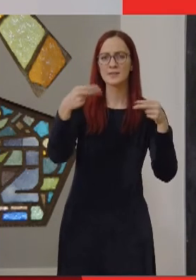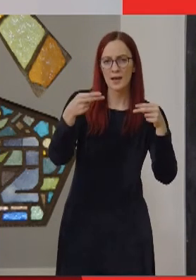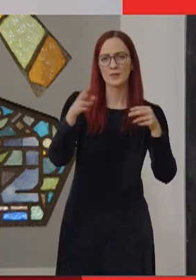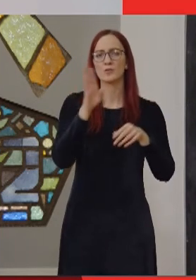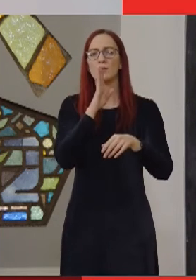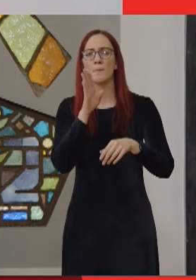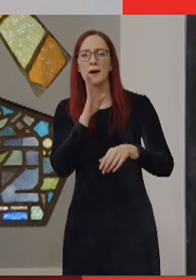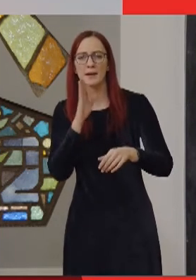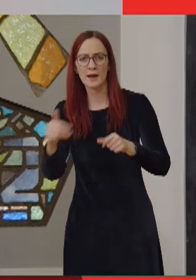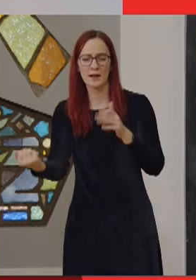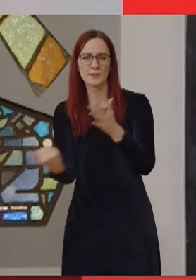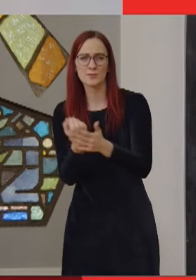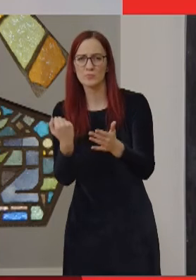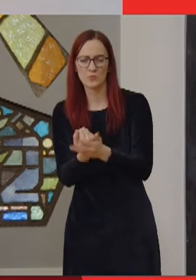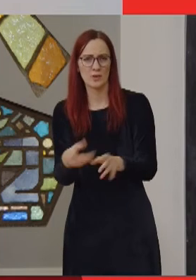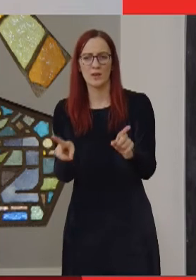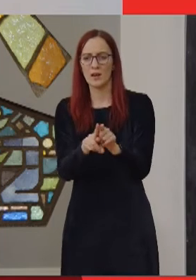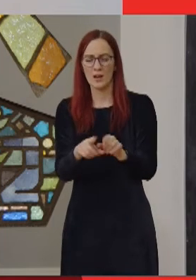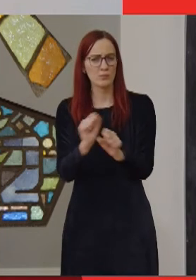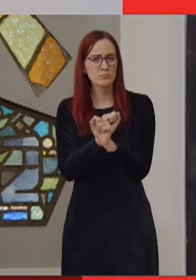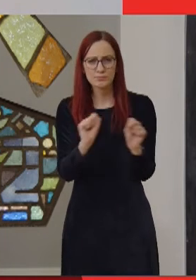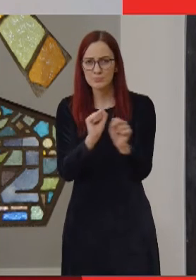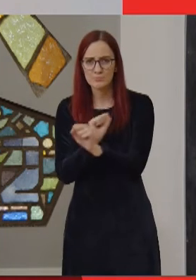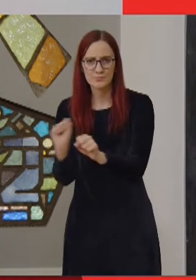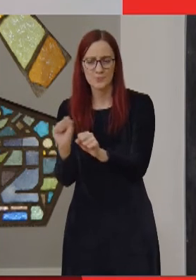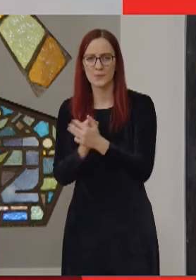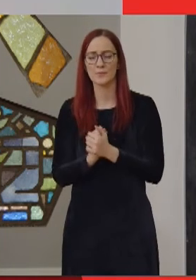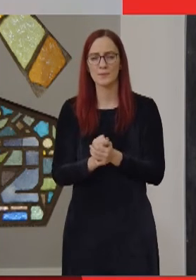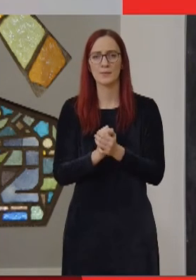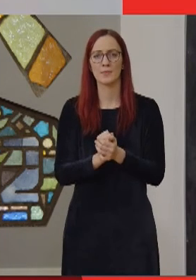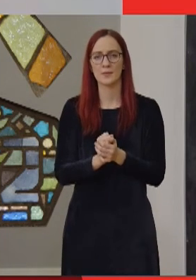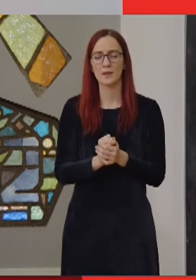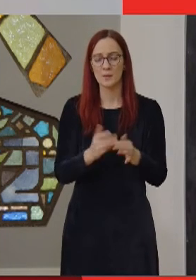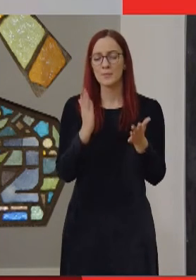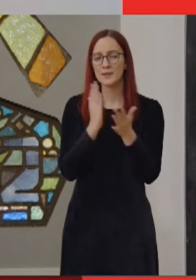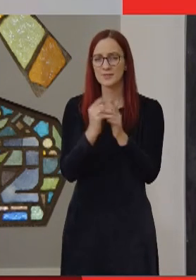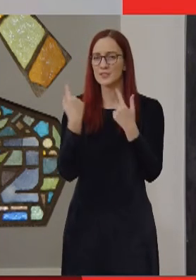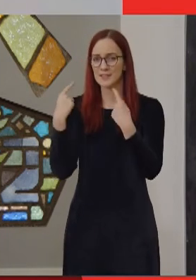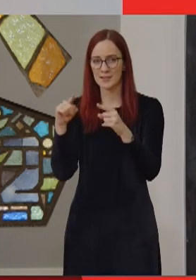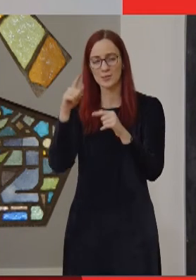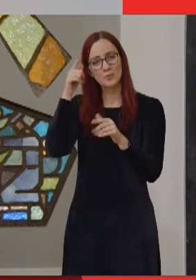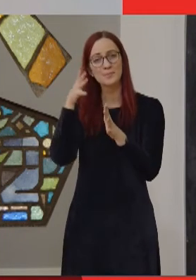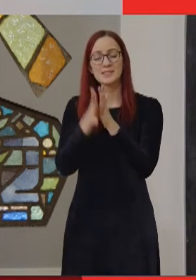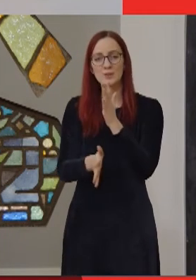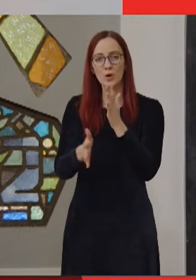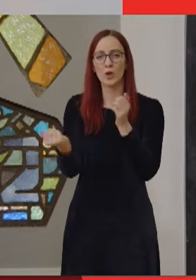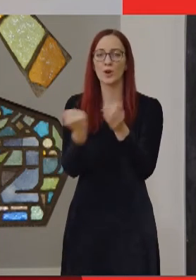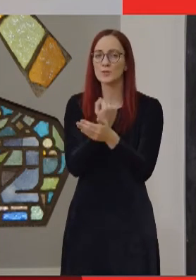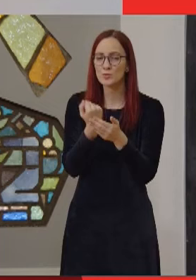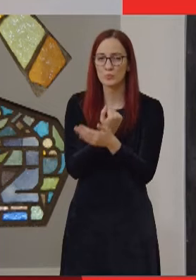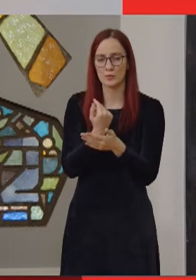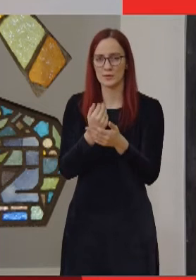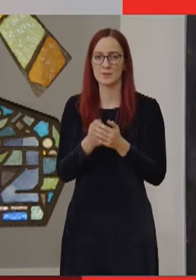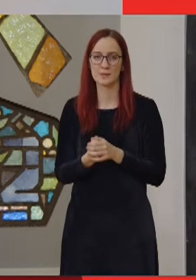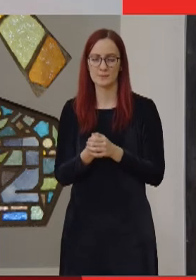For example, violence against girls or forced marriages is something which is discussed in the